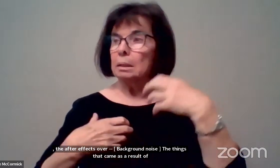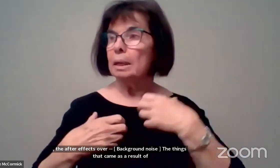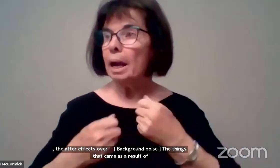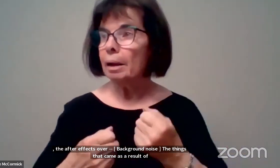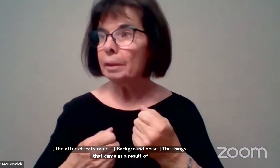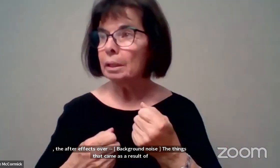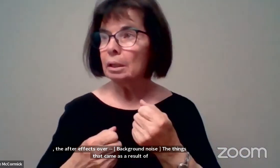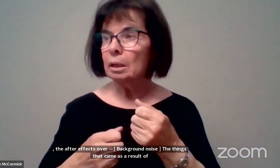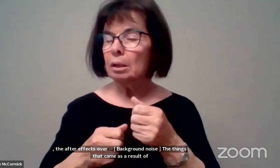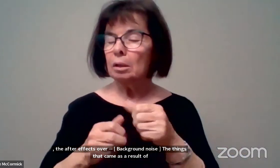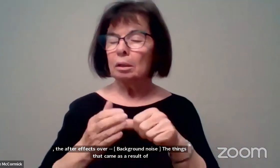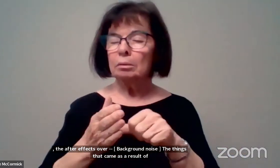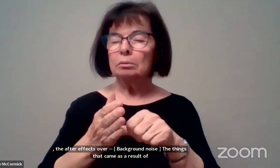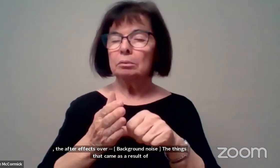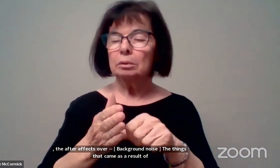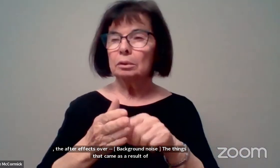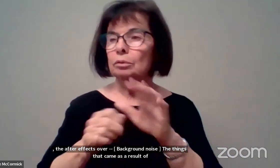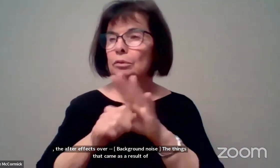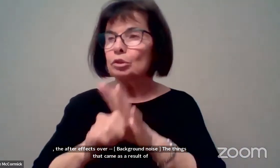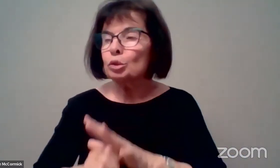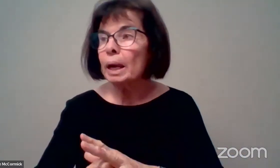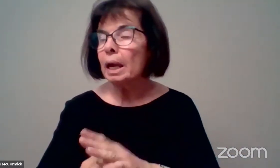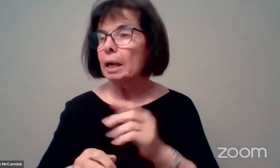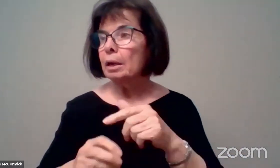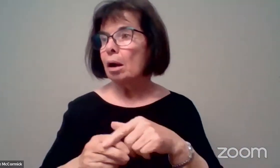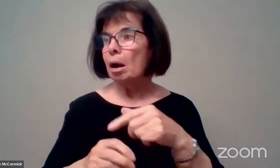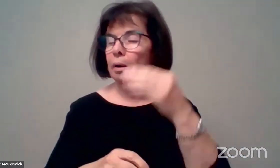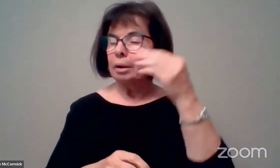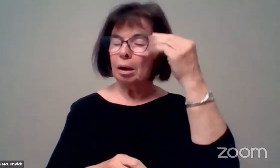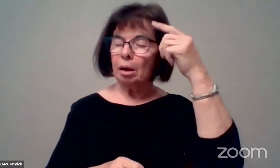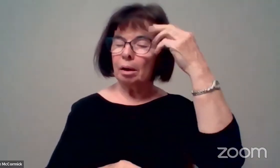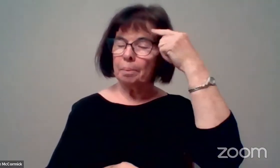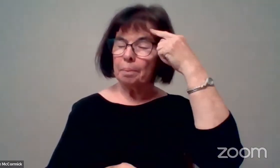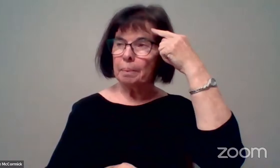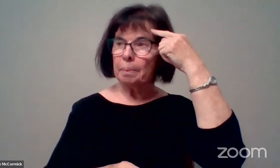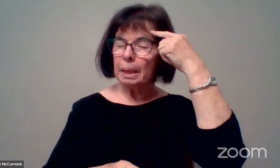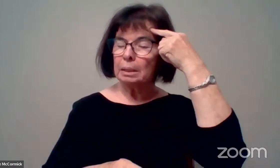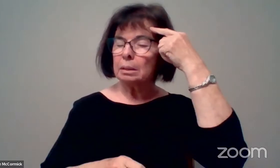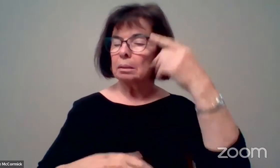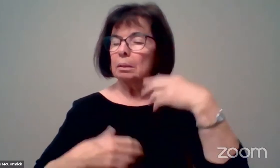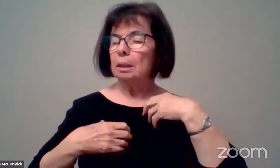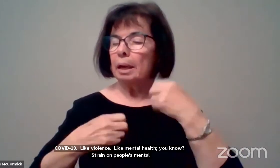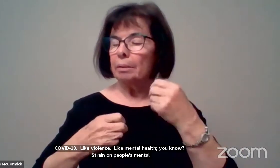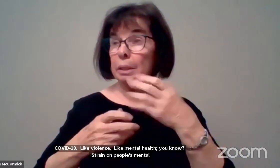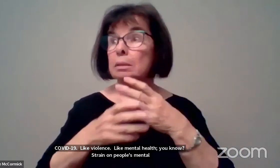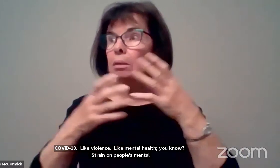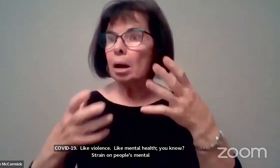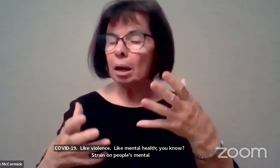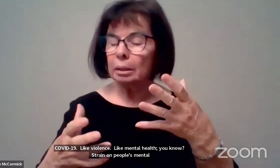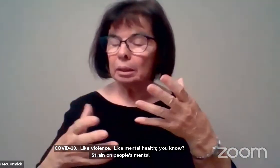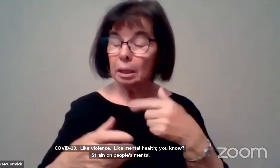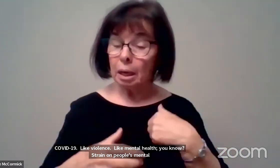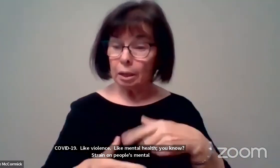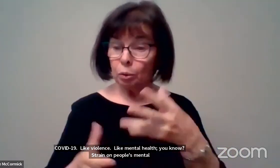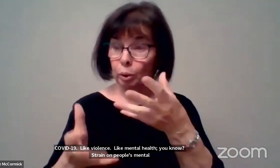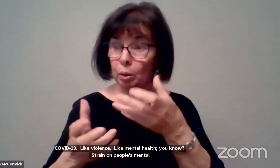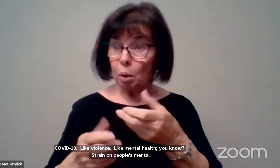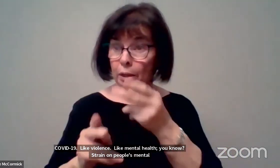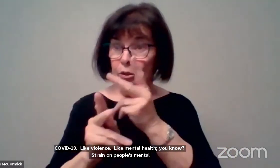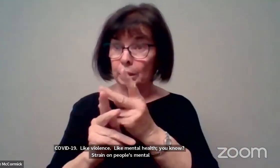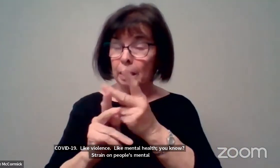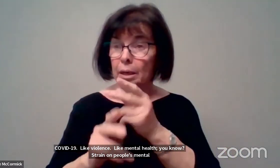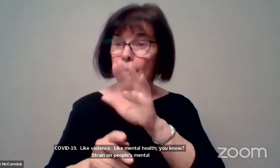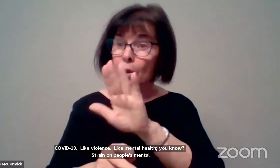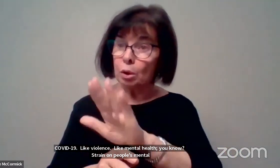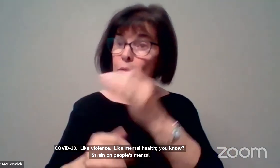strain on people's mental health, all of us. I mean, it's been a lot. And so we want to keep those ideas flowing. And so